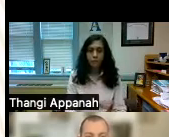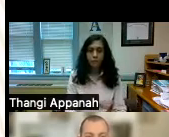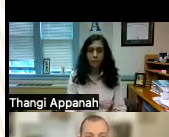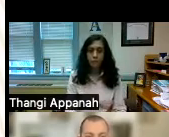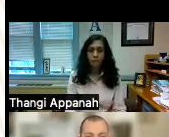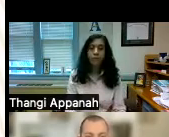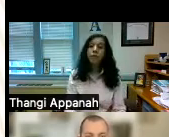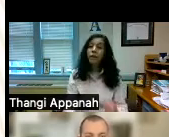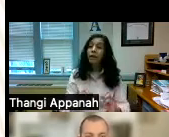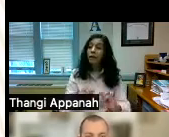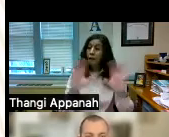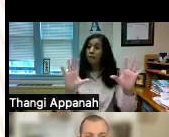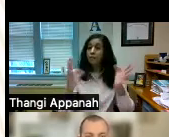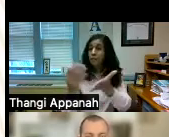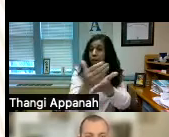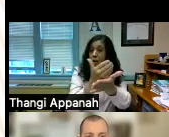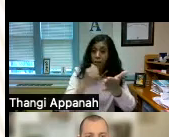that support.